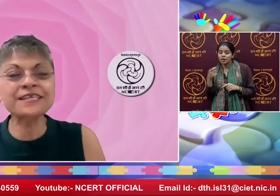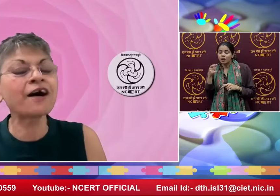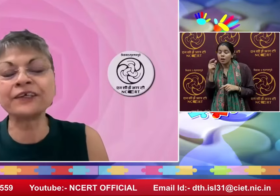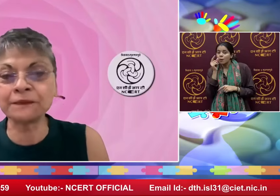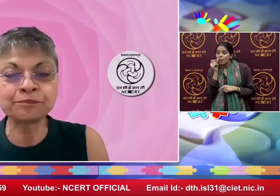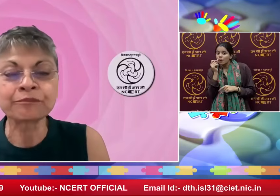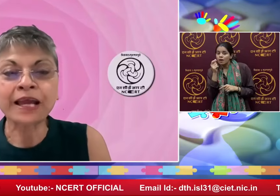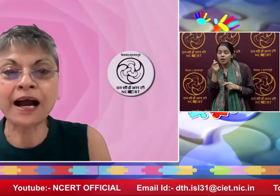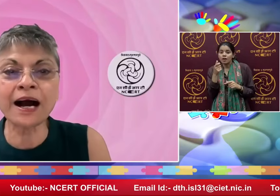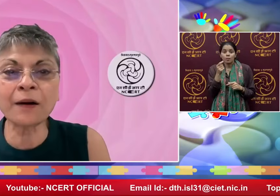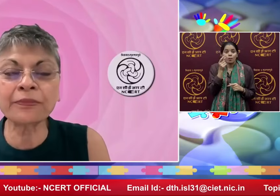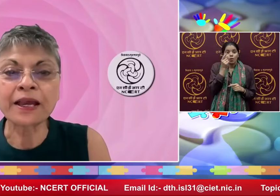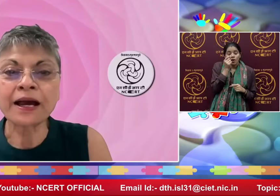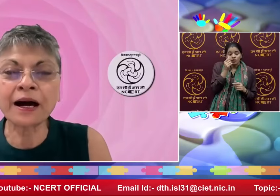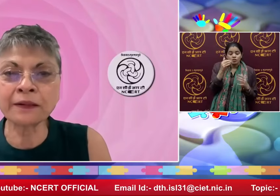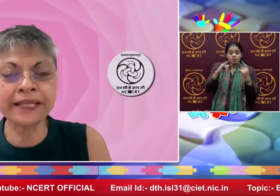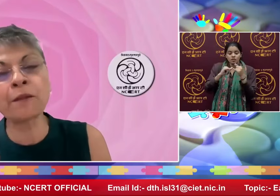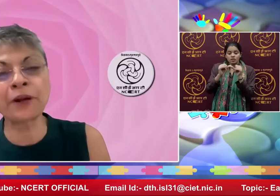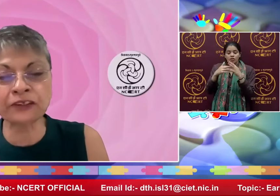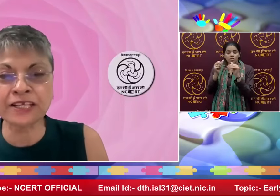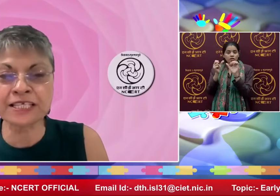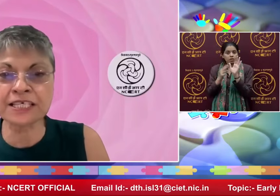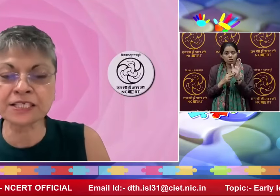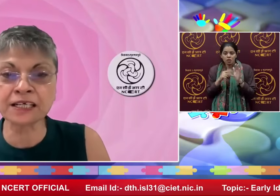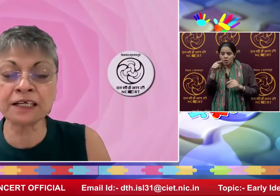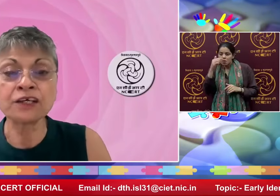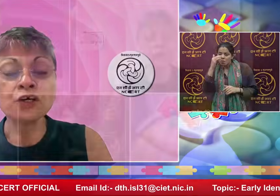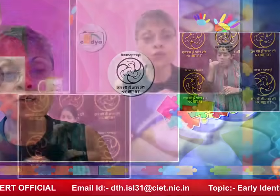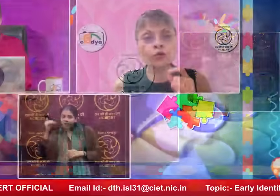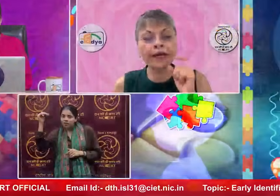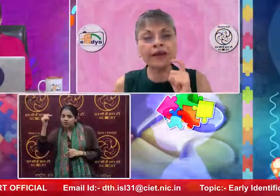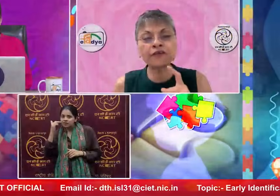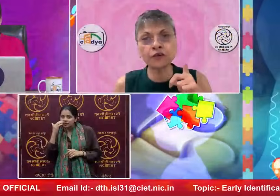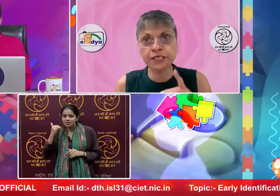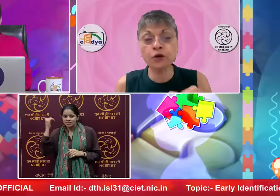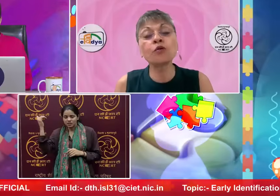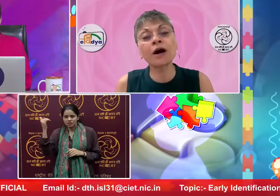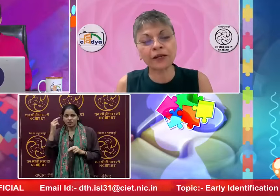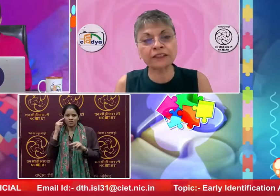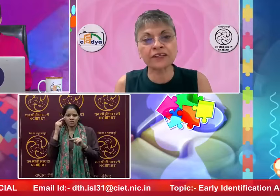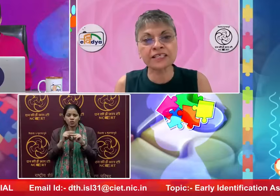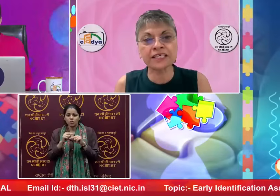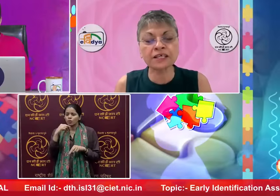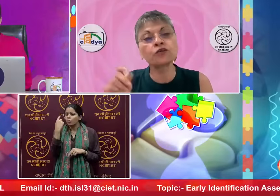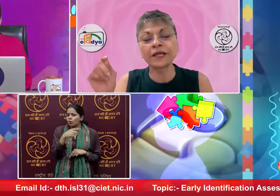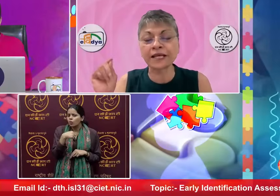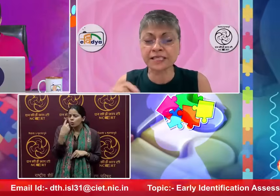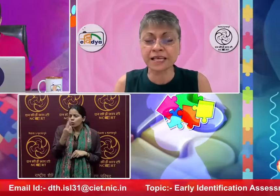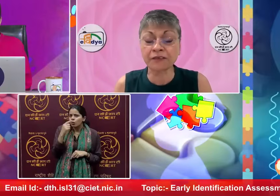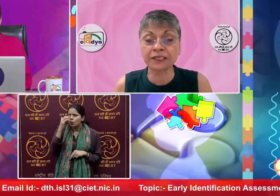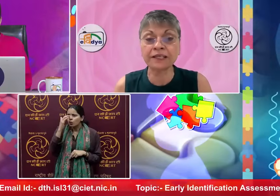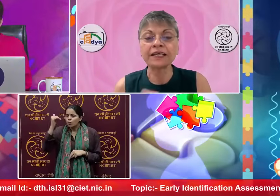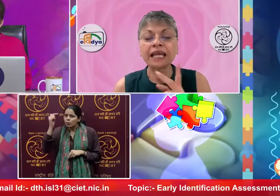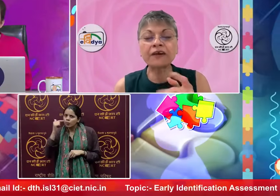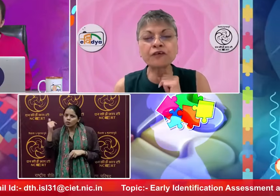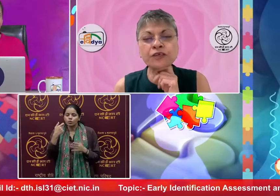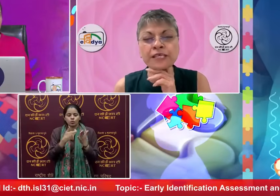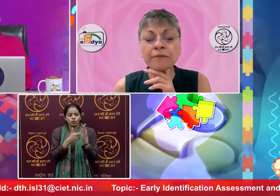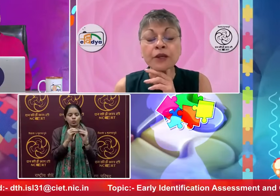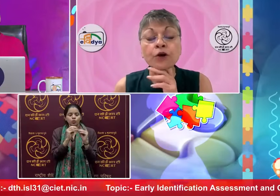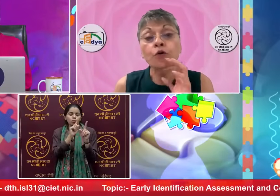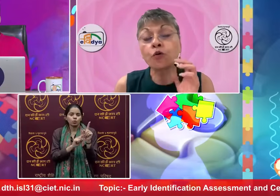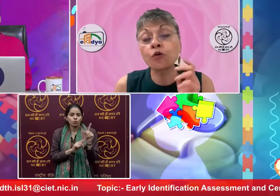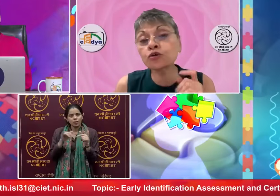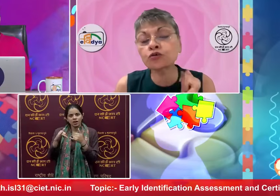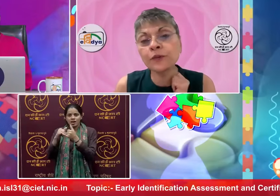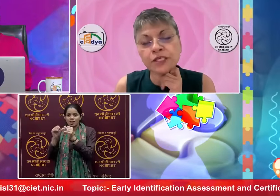called Savan, they are brother and sister. So if you say who are brother and sister, Ruby and Savan. If you